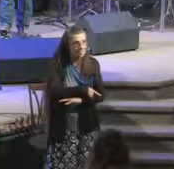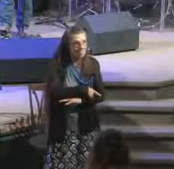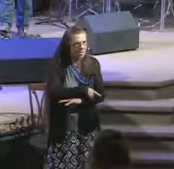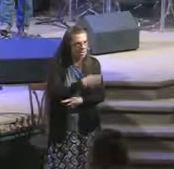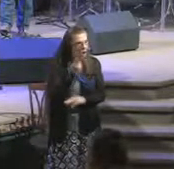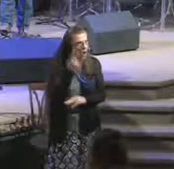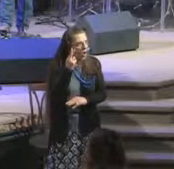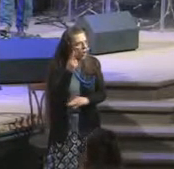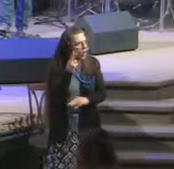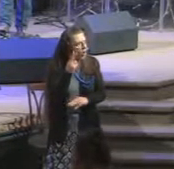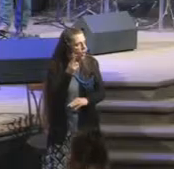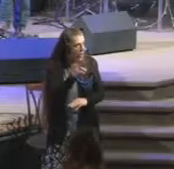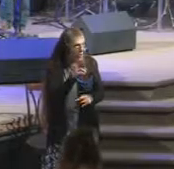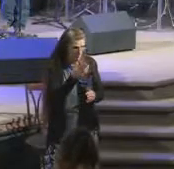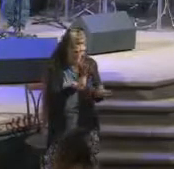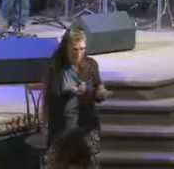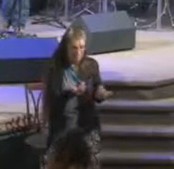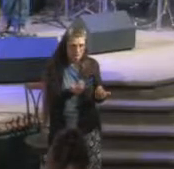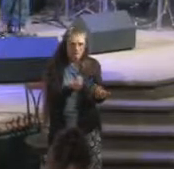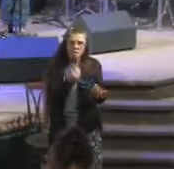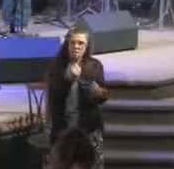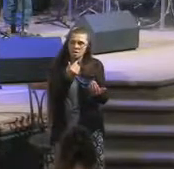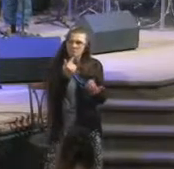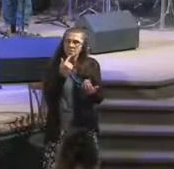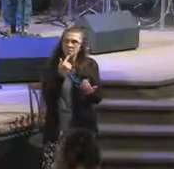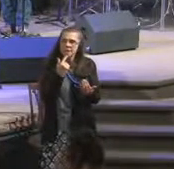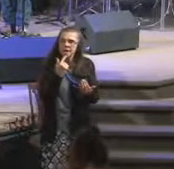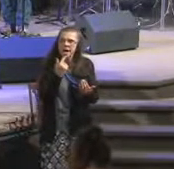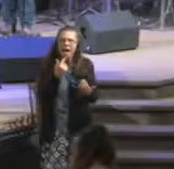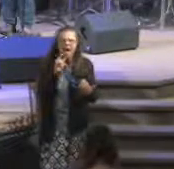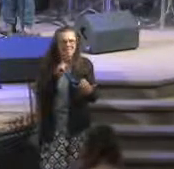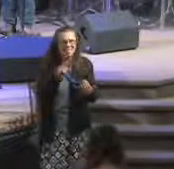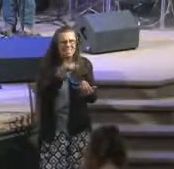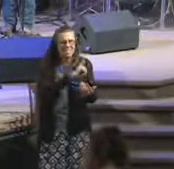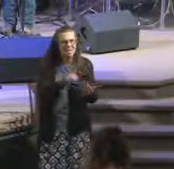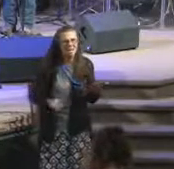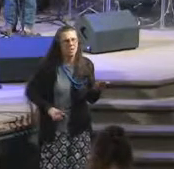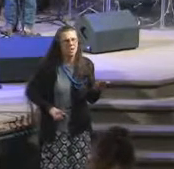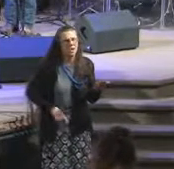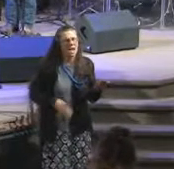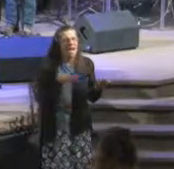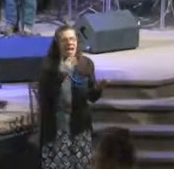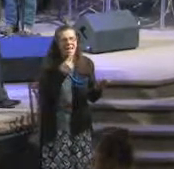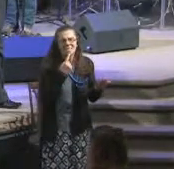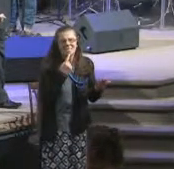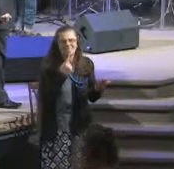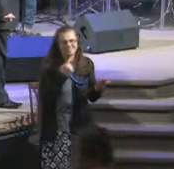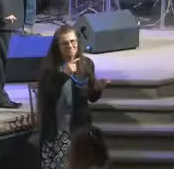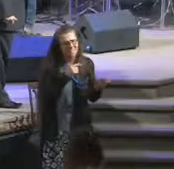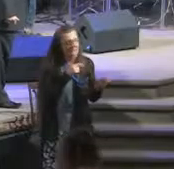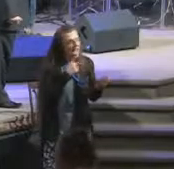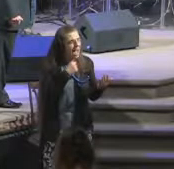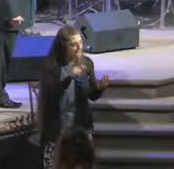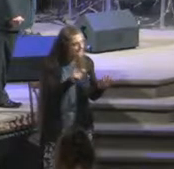Are you here and you'd say, I need the Lord. I need the Lord.